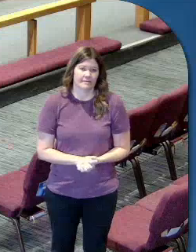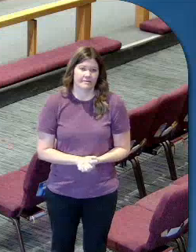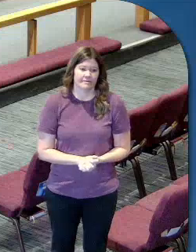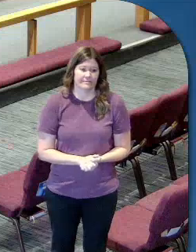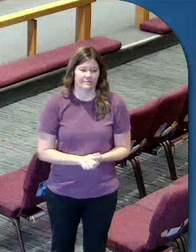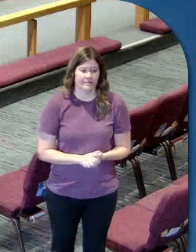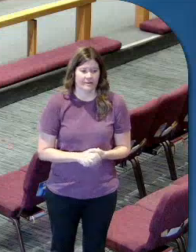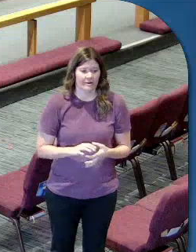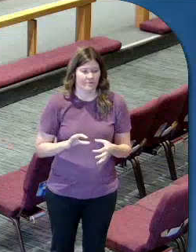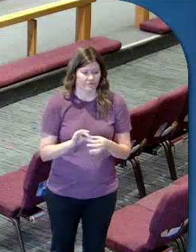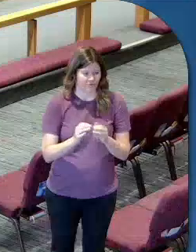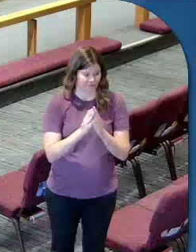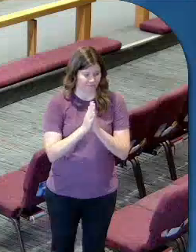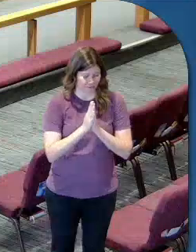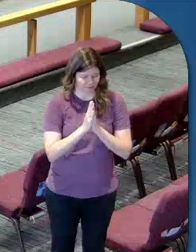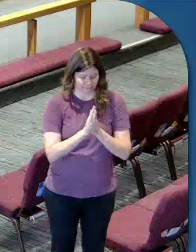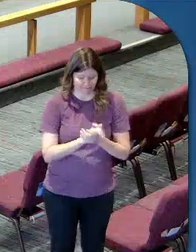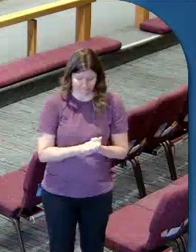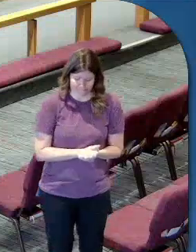Join in prayers.